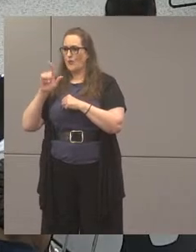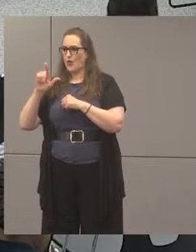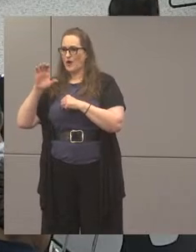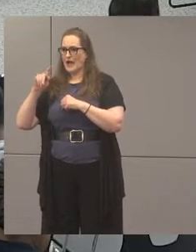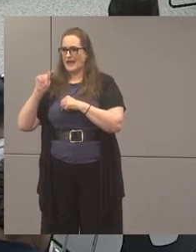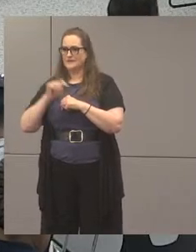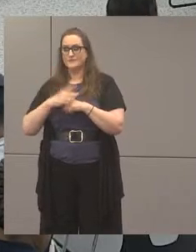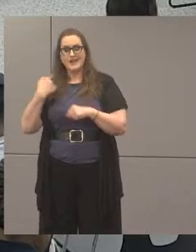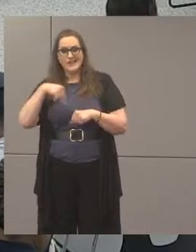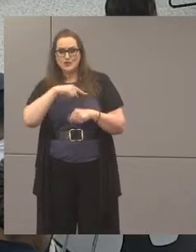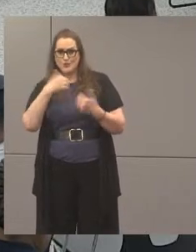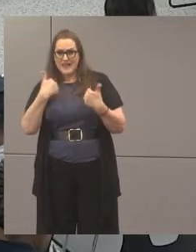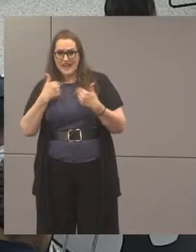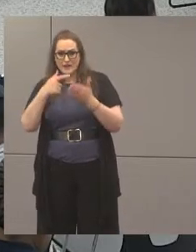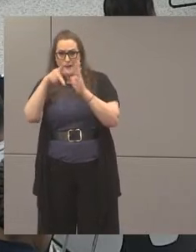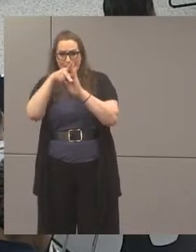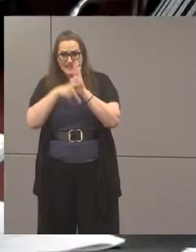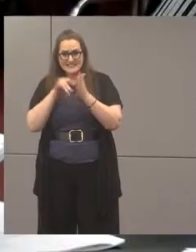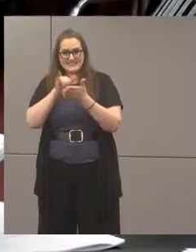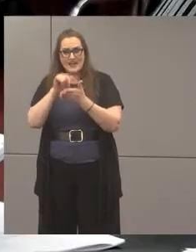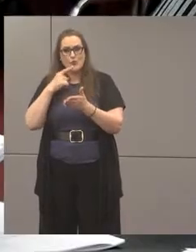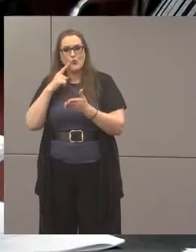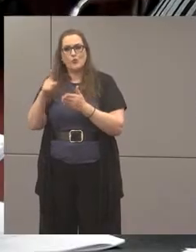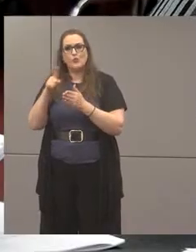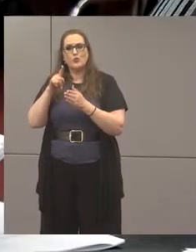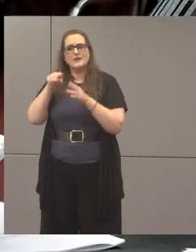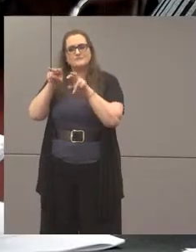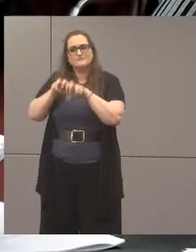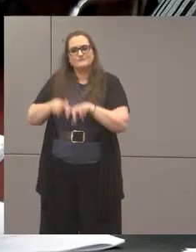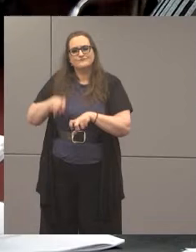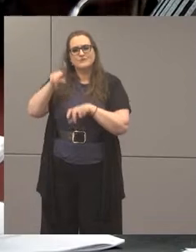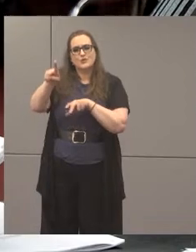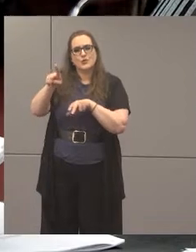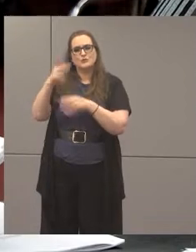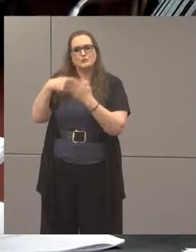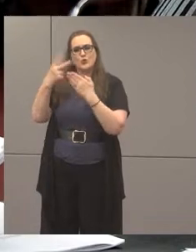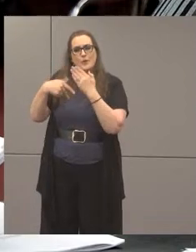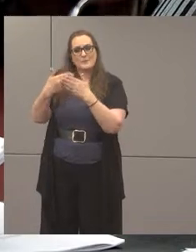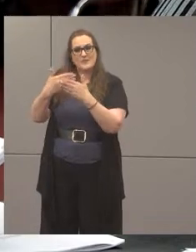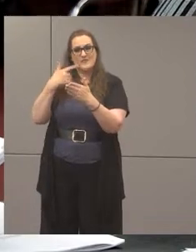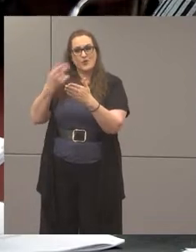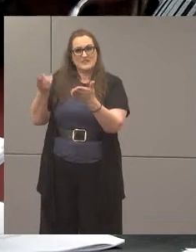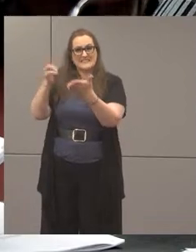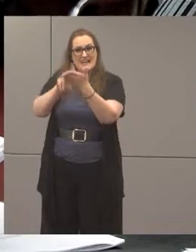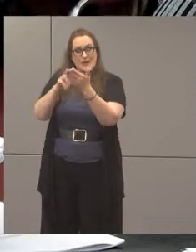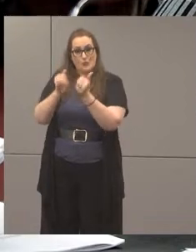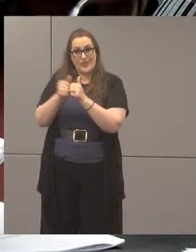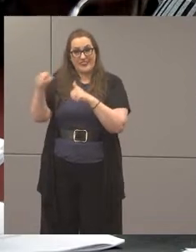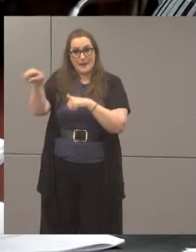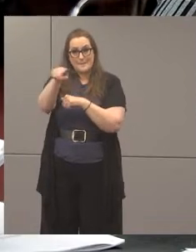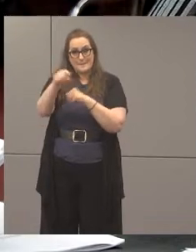a policy to where that we vet those programs before we sign up with them?